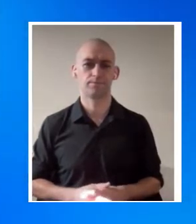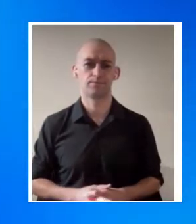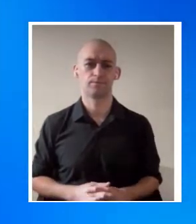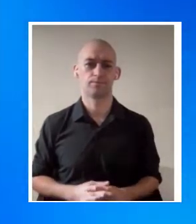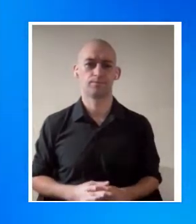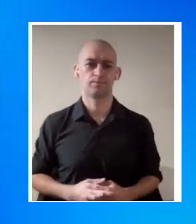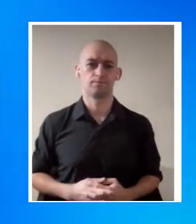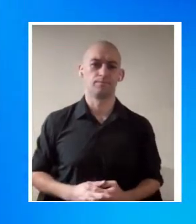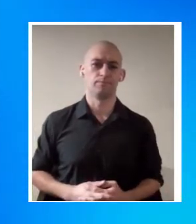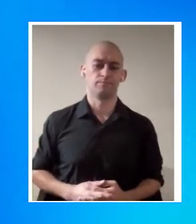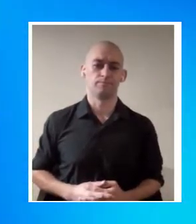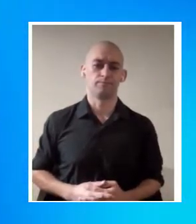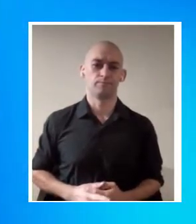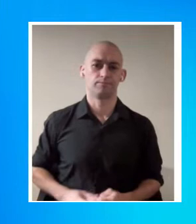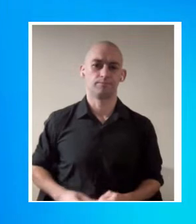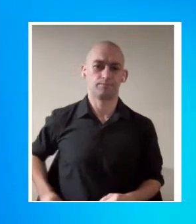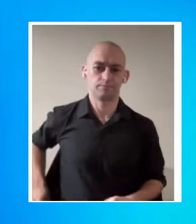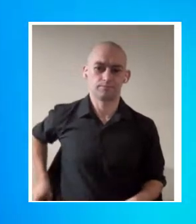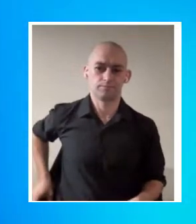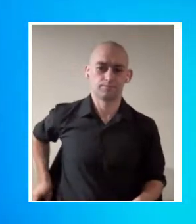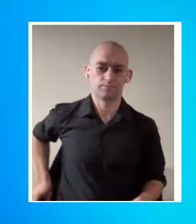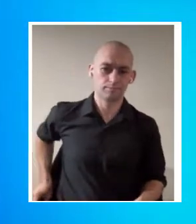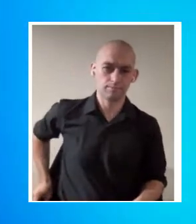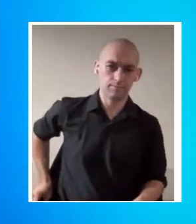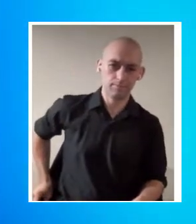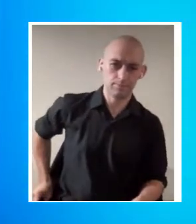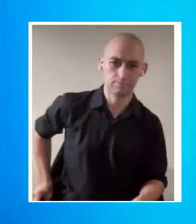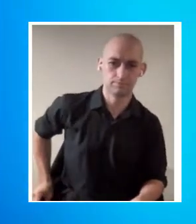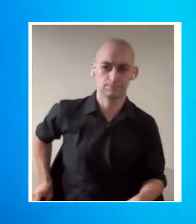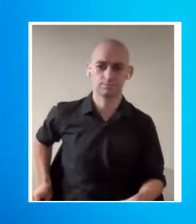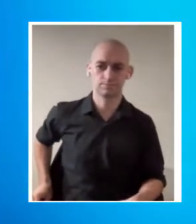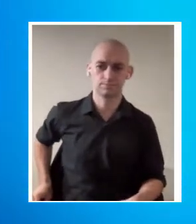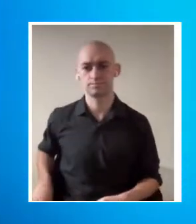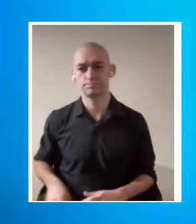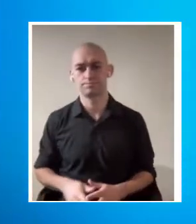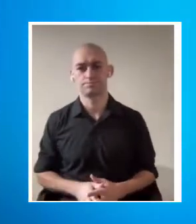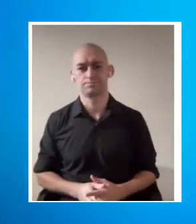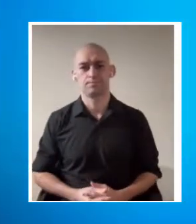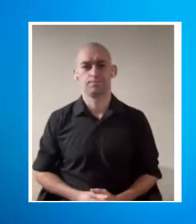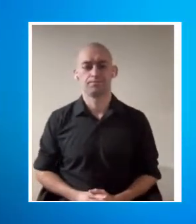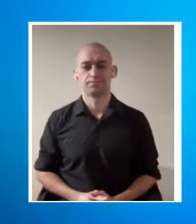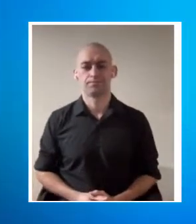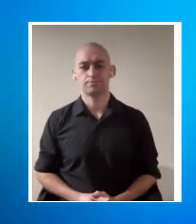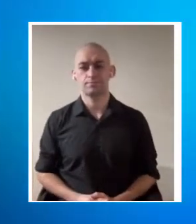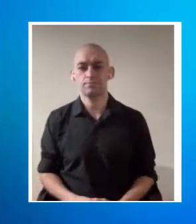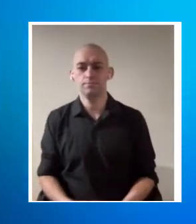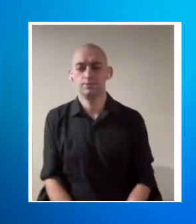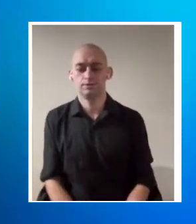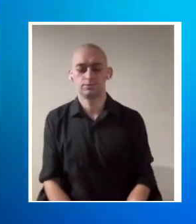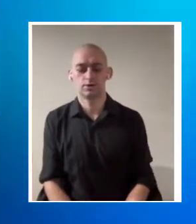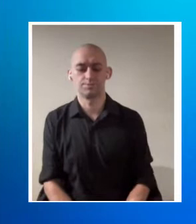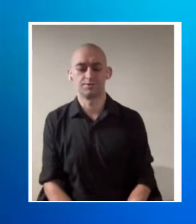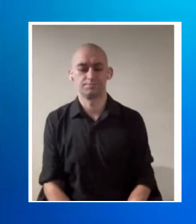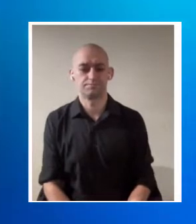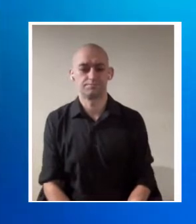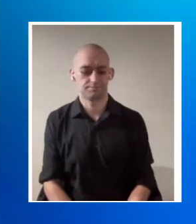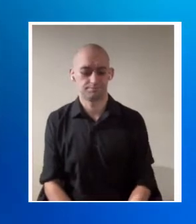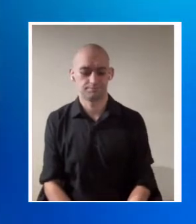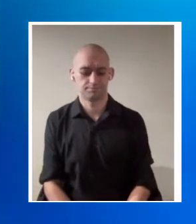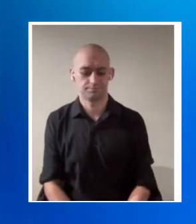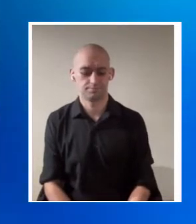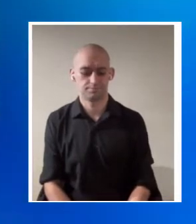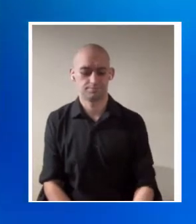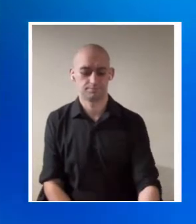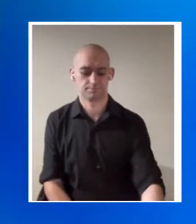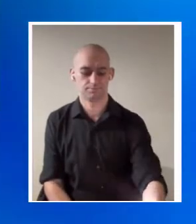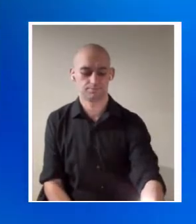Yes, so. Okay. So then I start and I just go, thanks, Rita. Yep. You can put something like